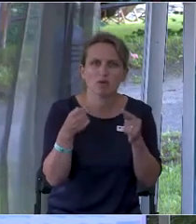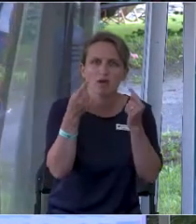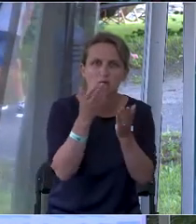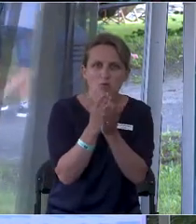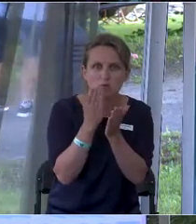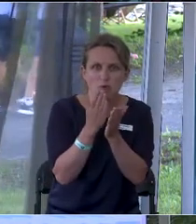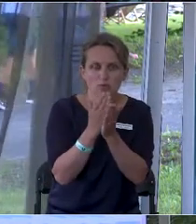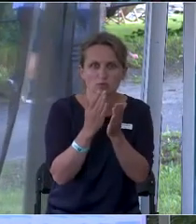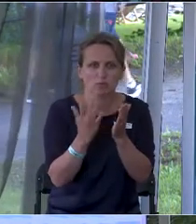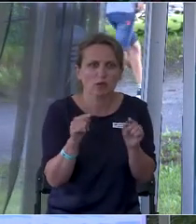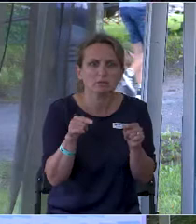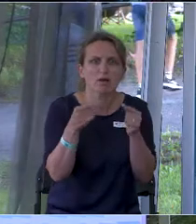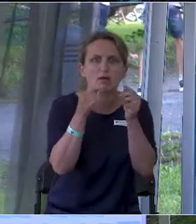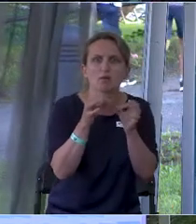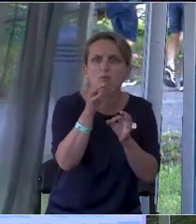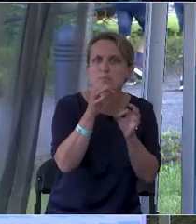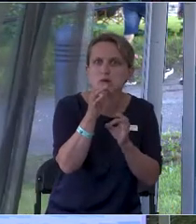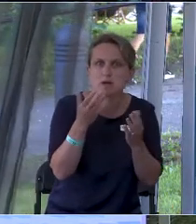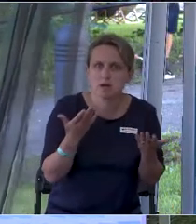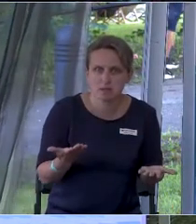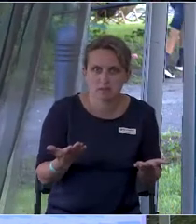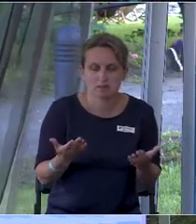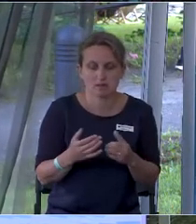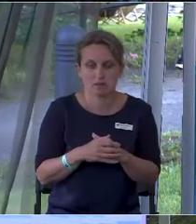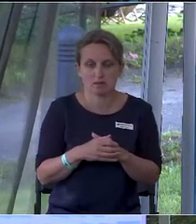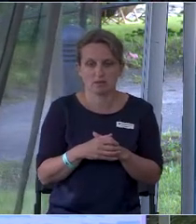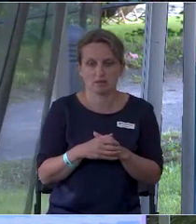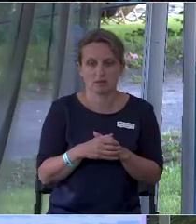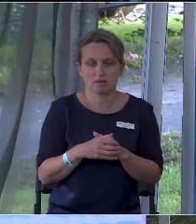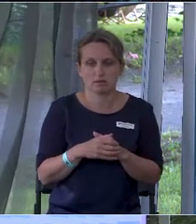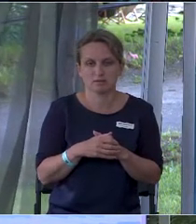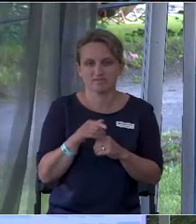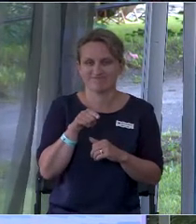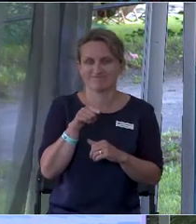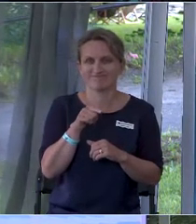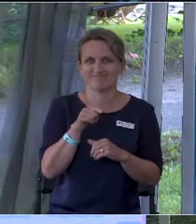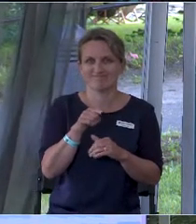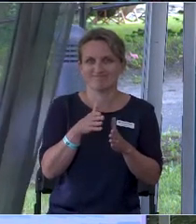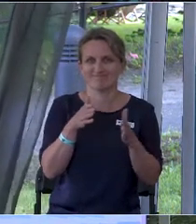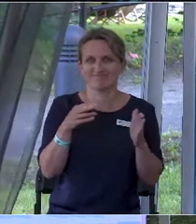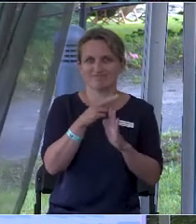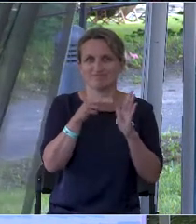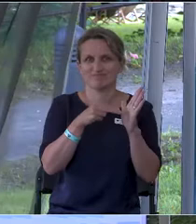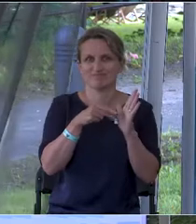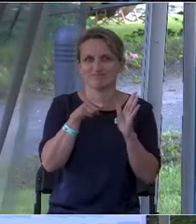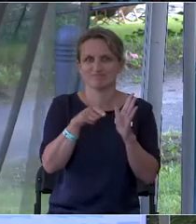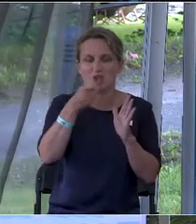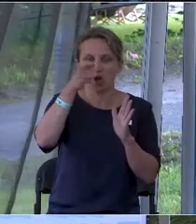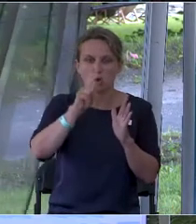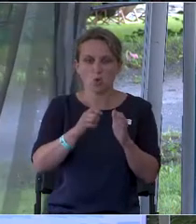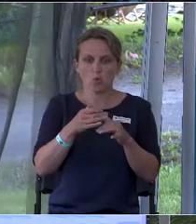development is happening. And so it's also a very, very big issue to create the system of